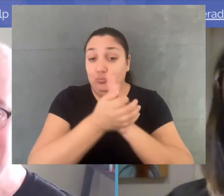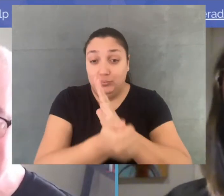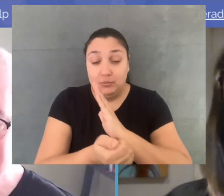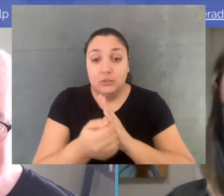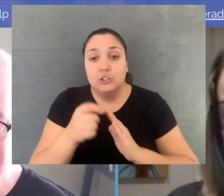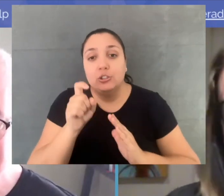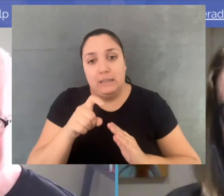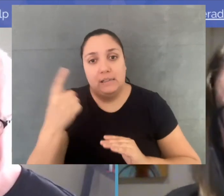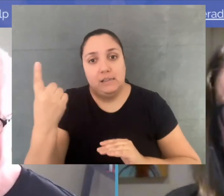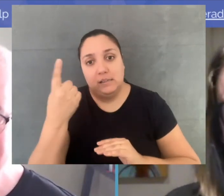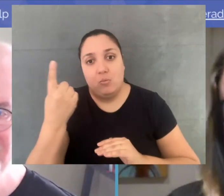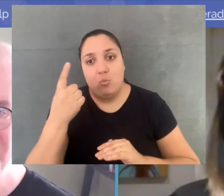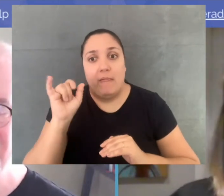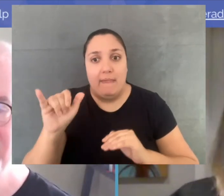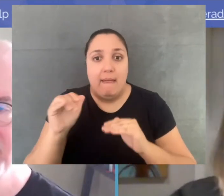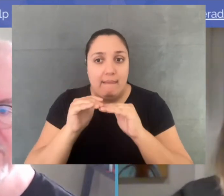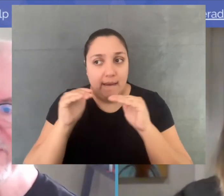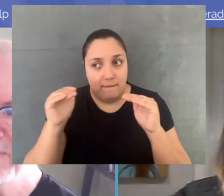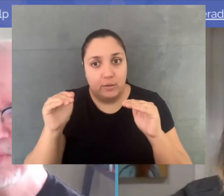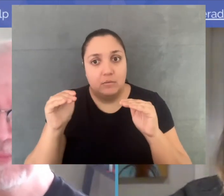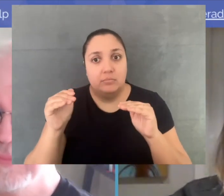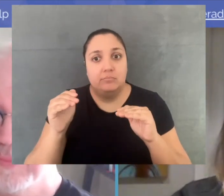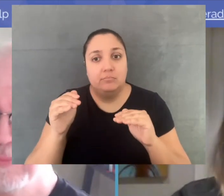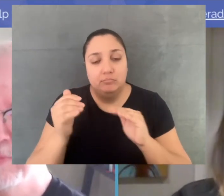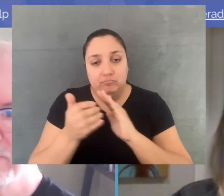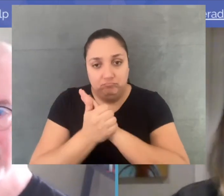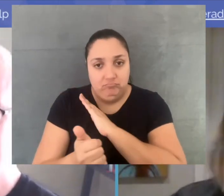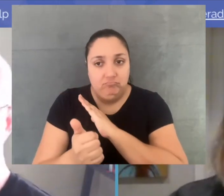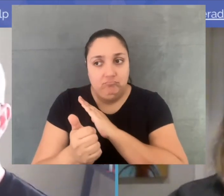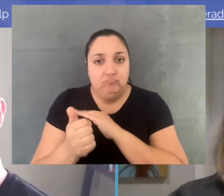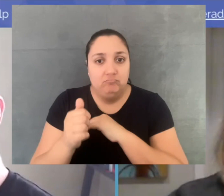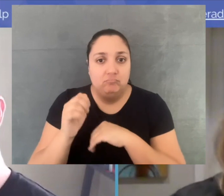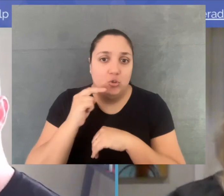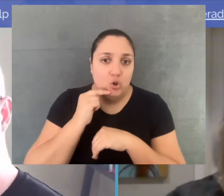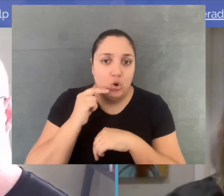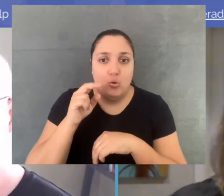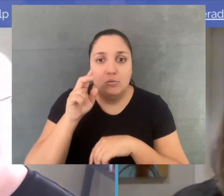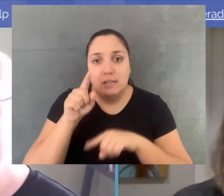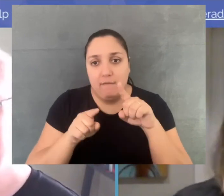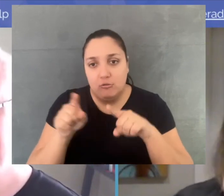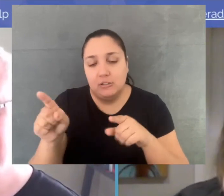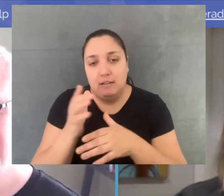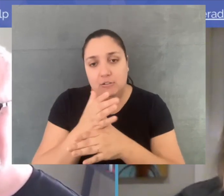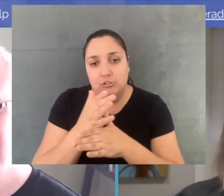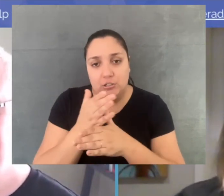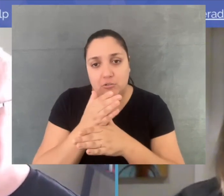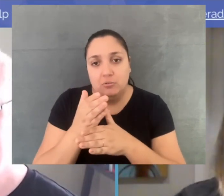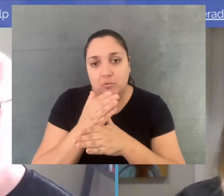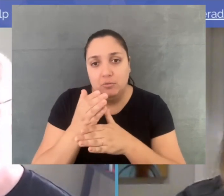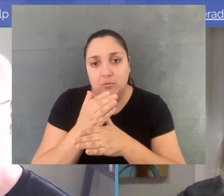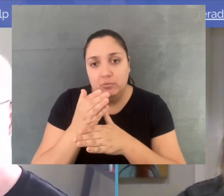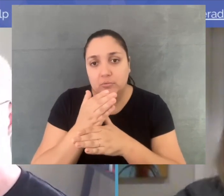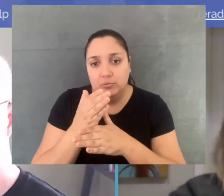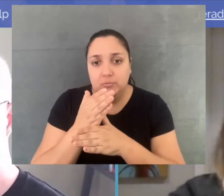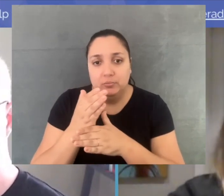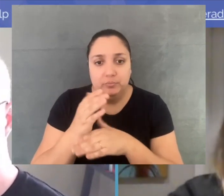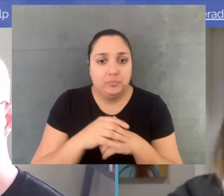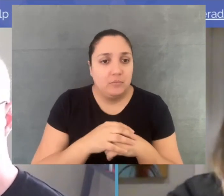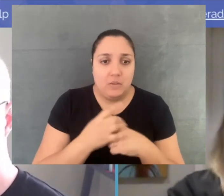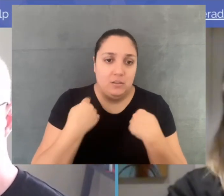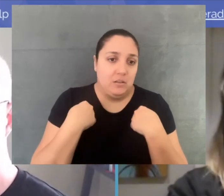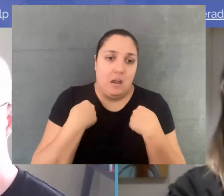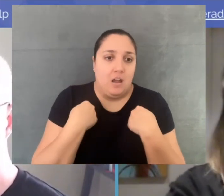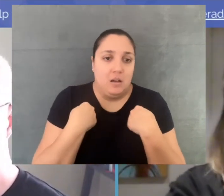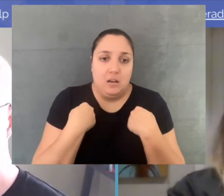is not my area of expertise. So you'll need to have someone on this lovely show with neurodiversity to really share